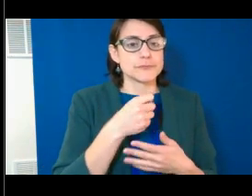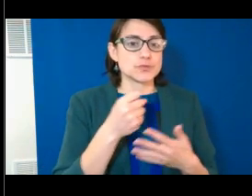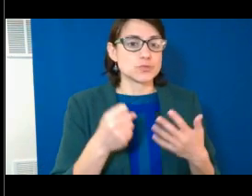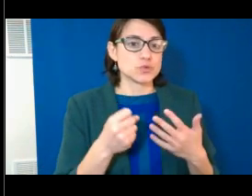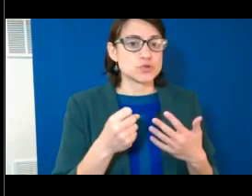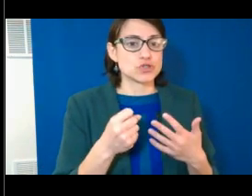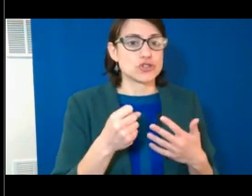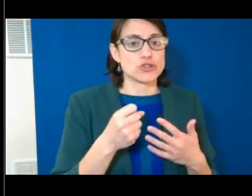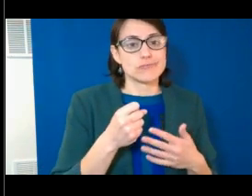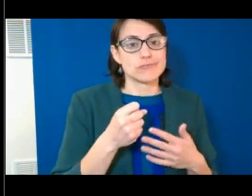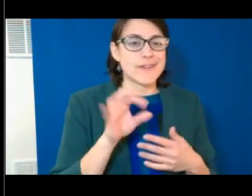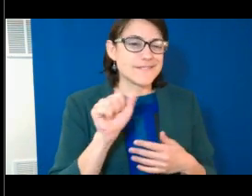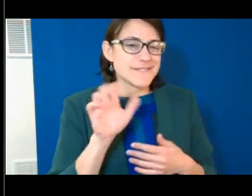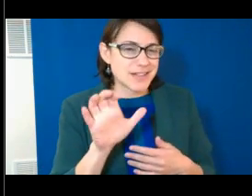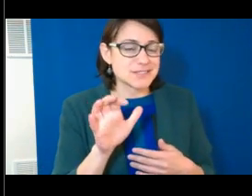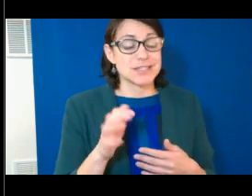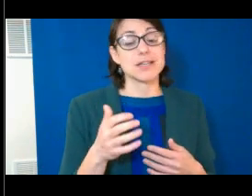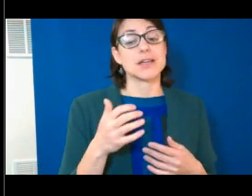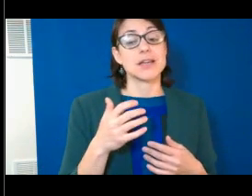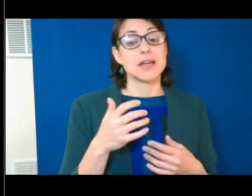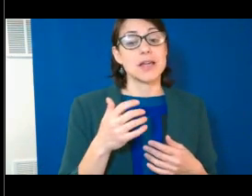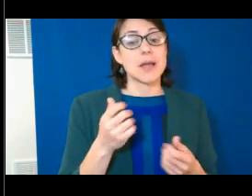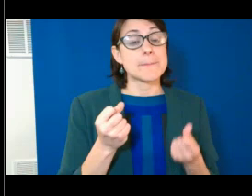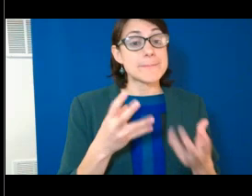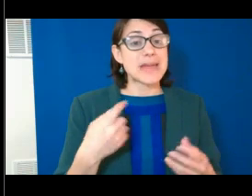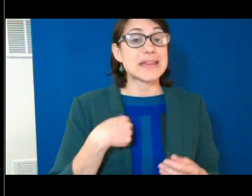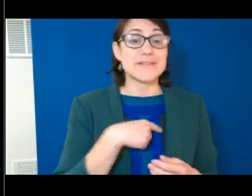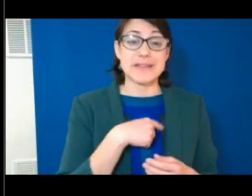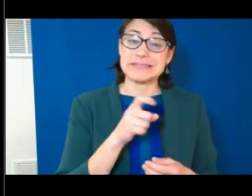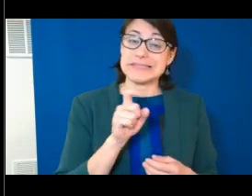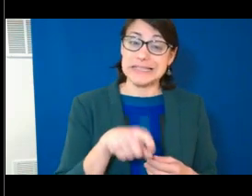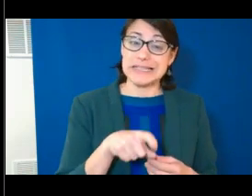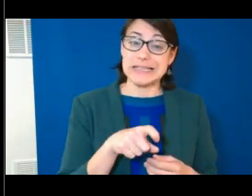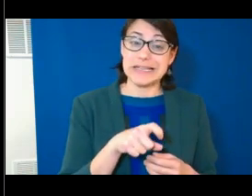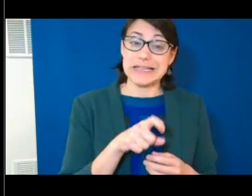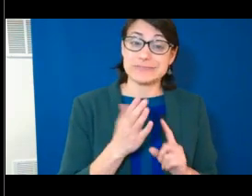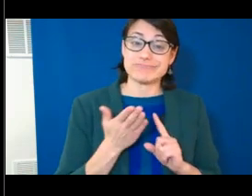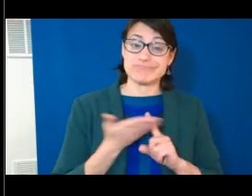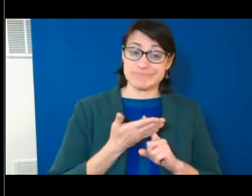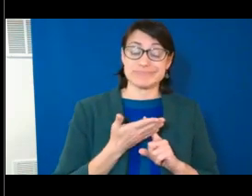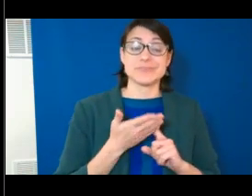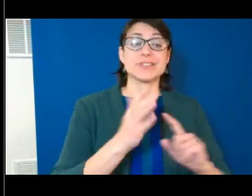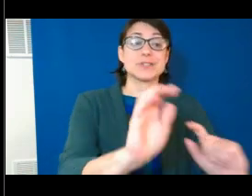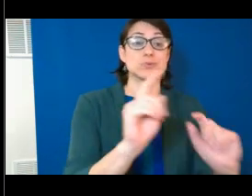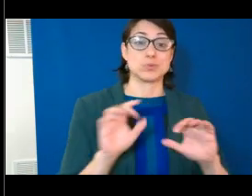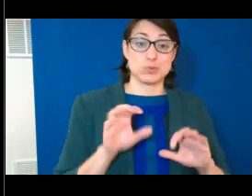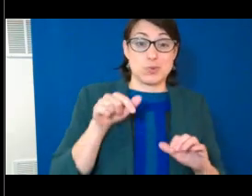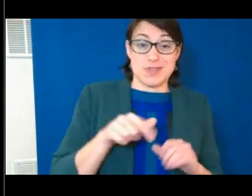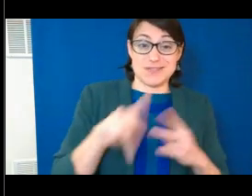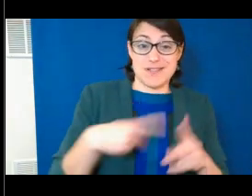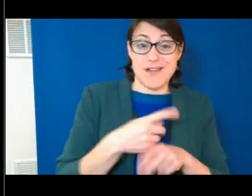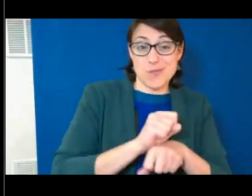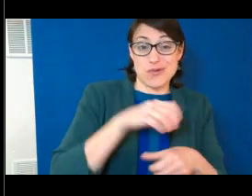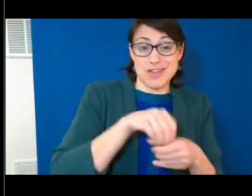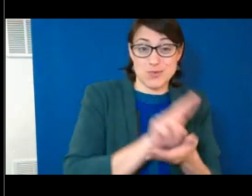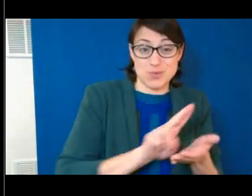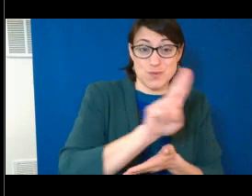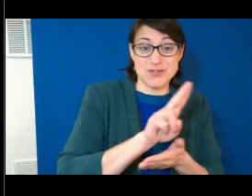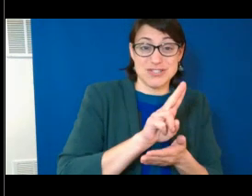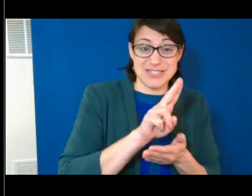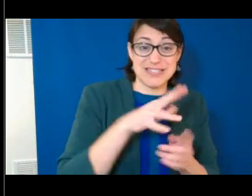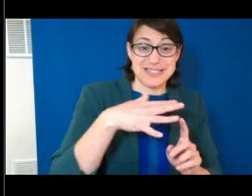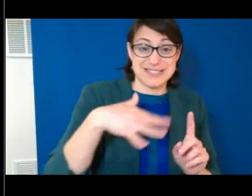to kind of justify doing this work at a university setting or promotions. A lot of our junior faculty are really excited about this area, but if they don't